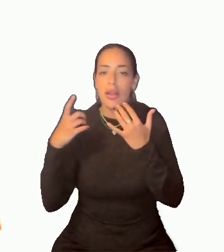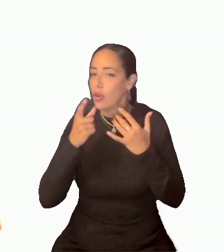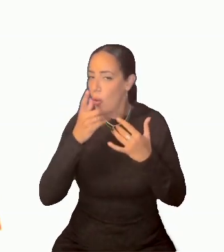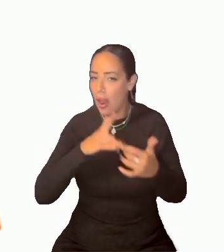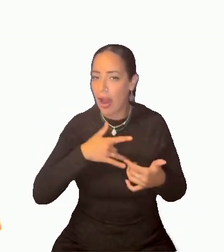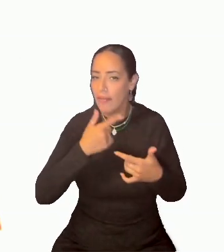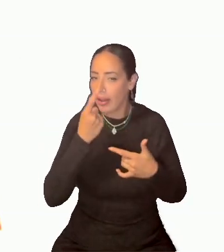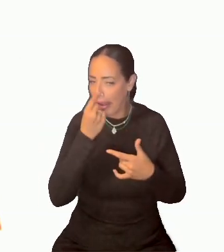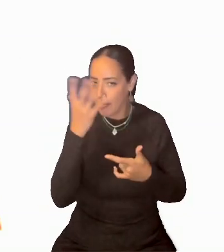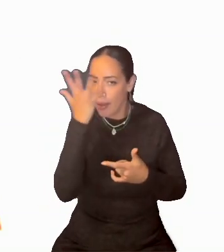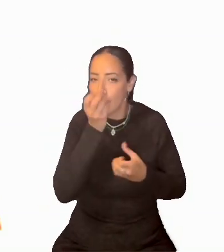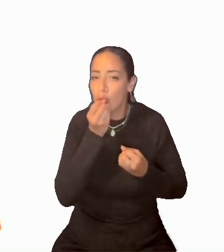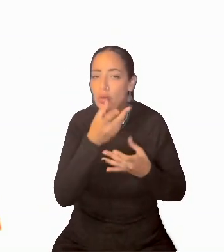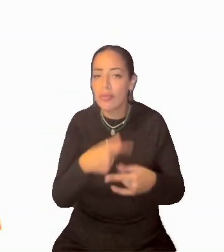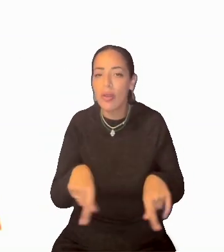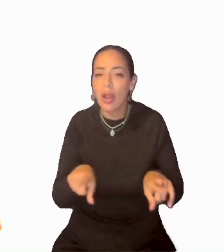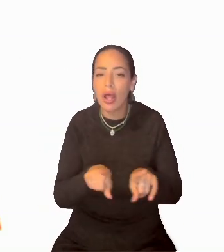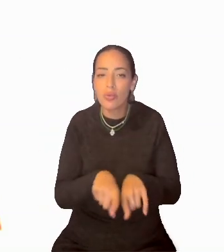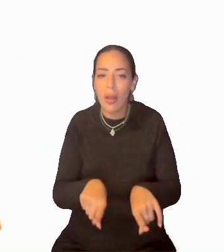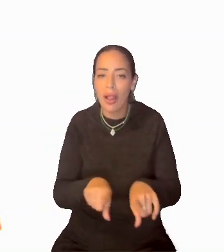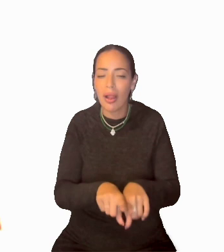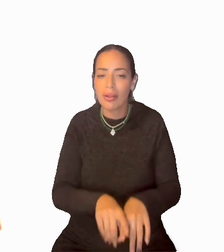colours.